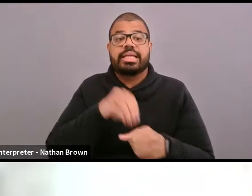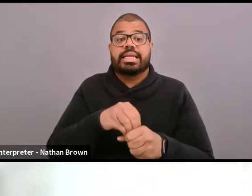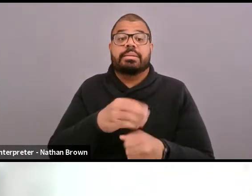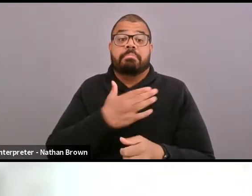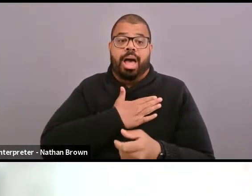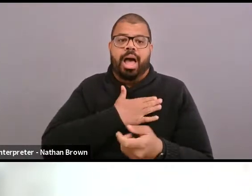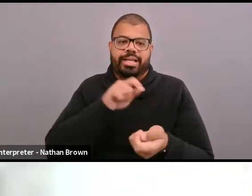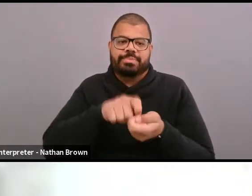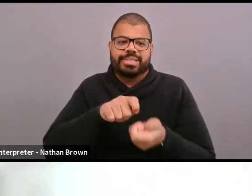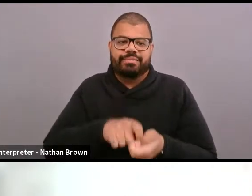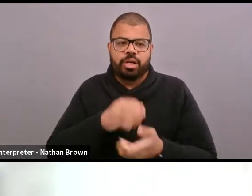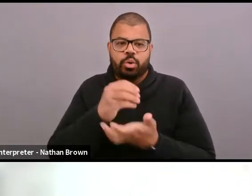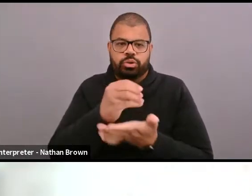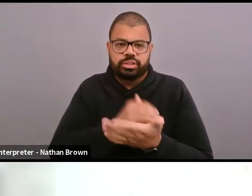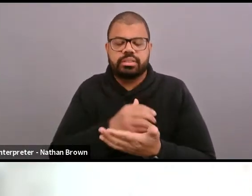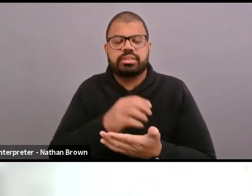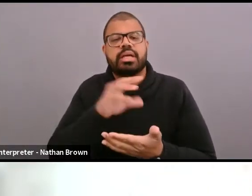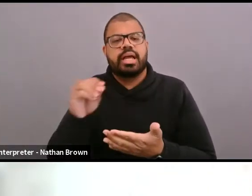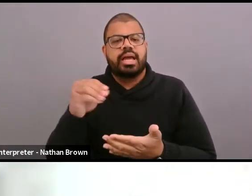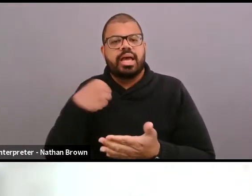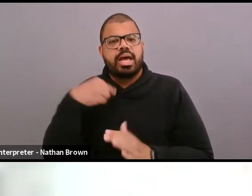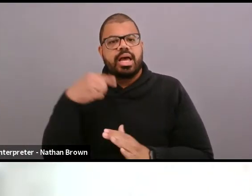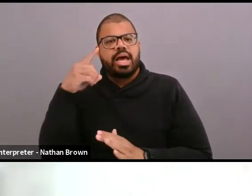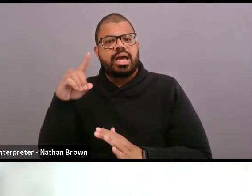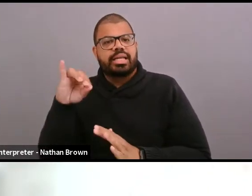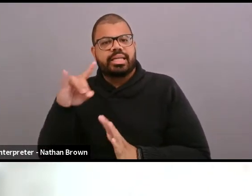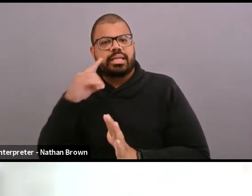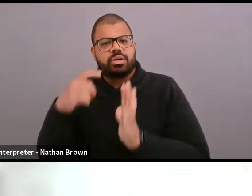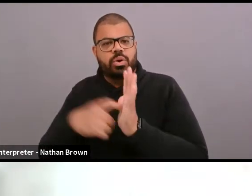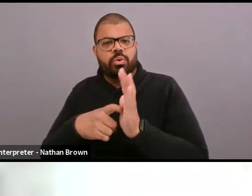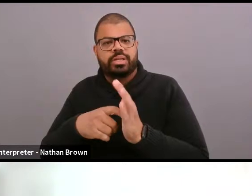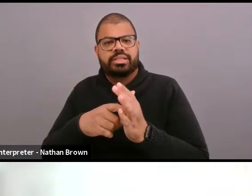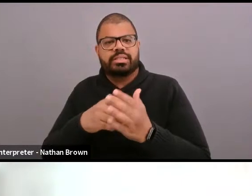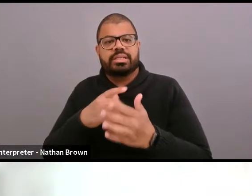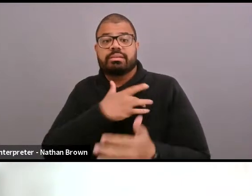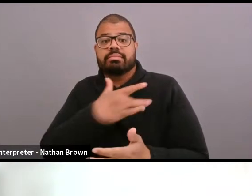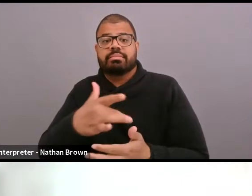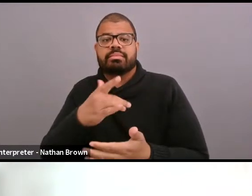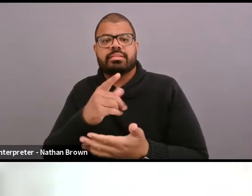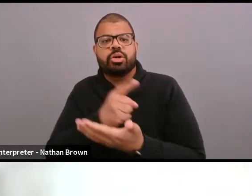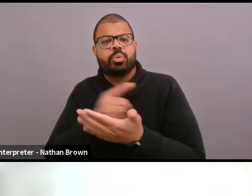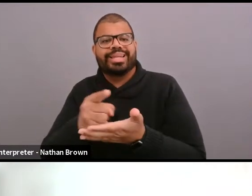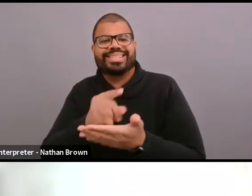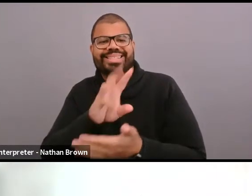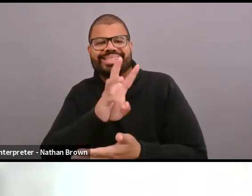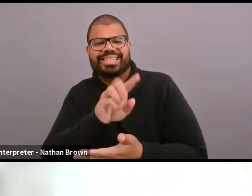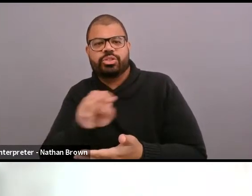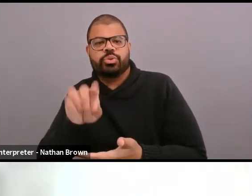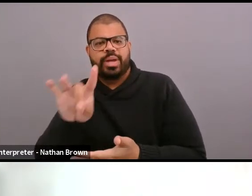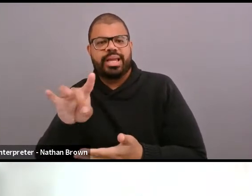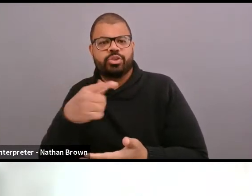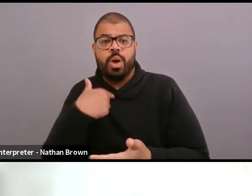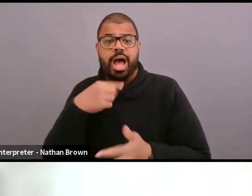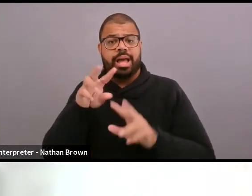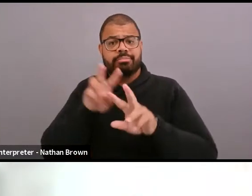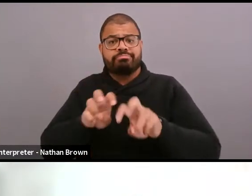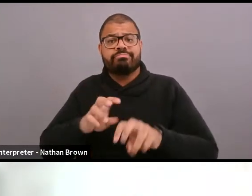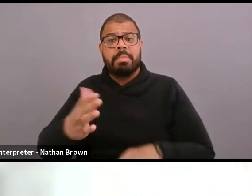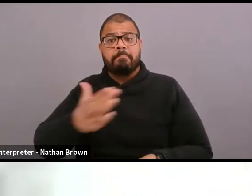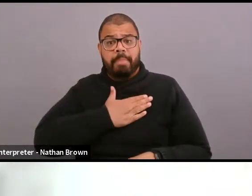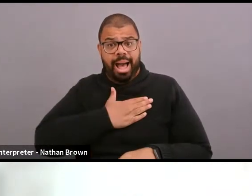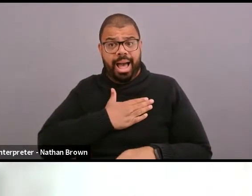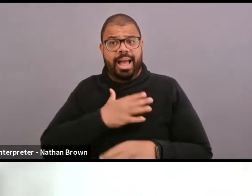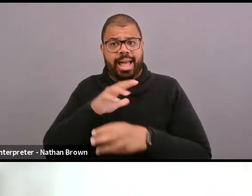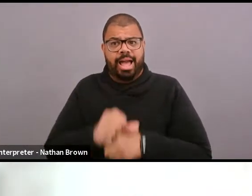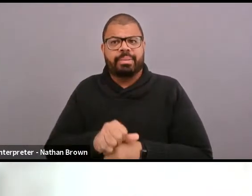courses. And I noticed that like within week 6 and 8 is when many of them struggle. So I looked at my own practices to see what was